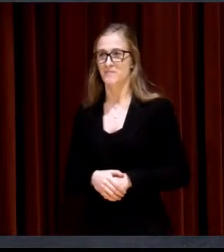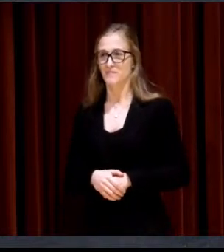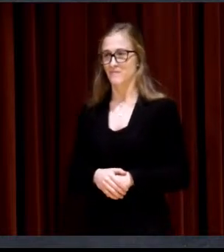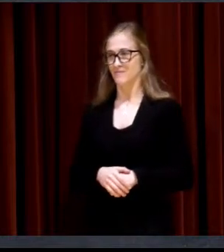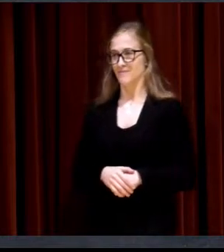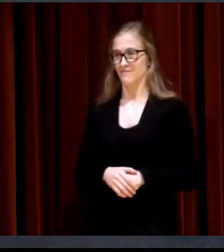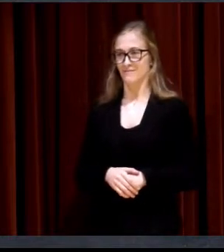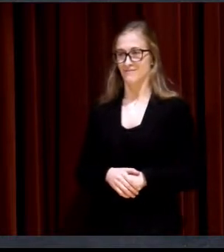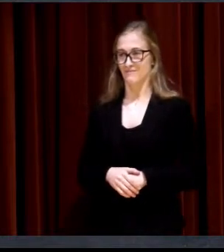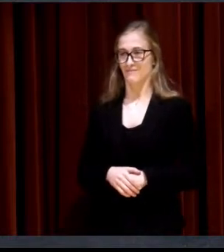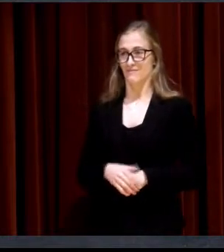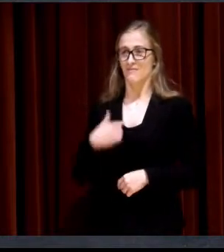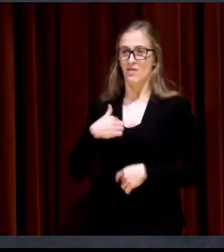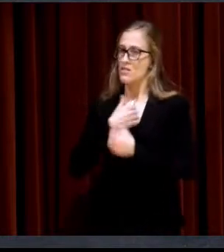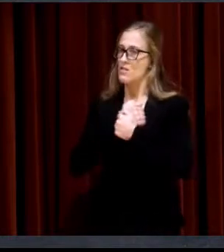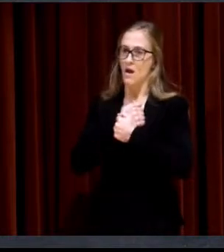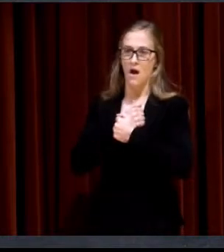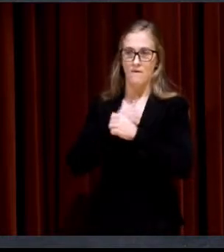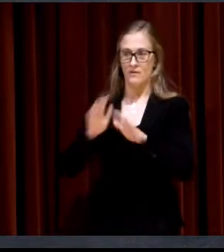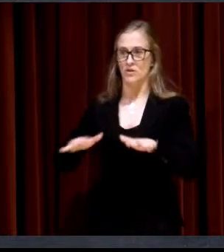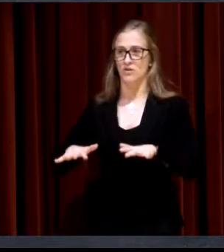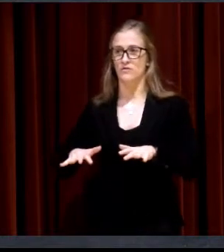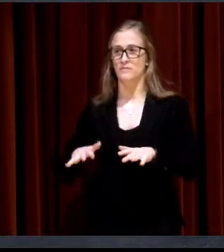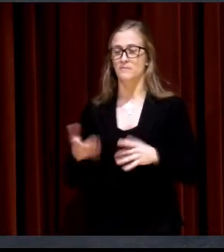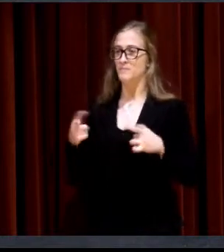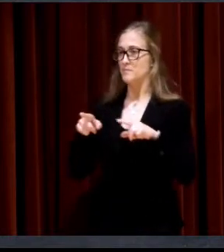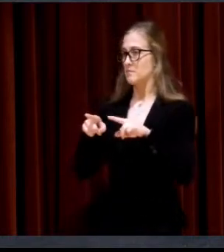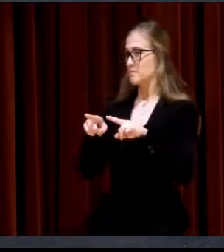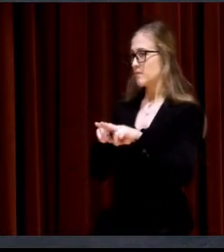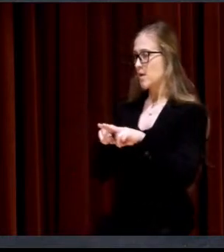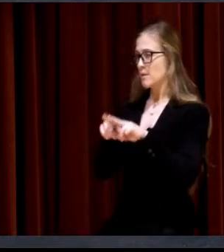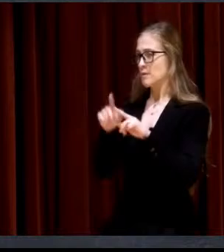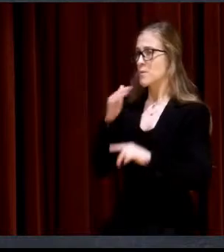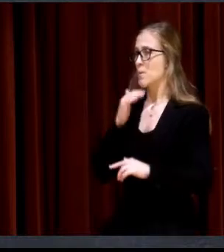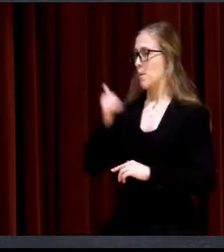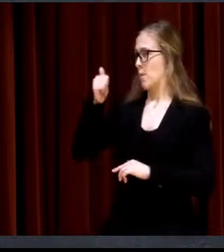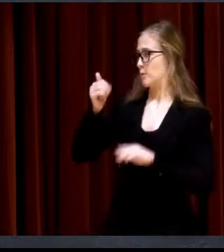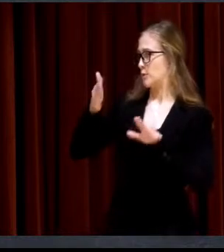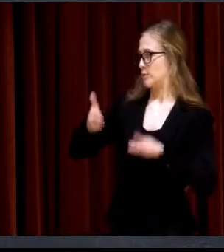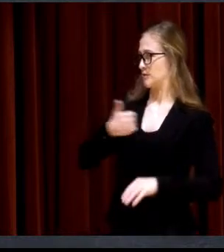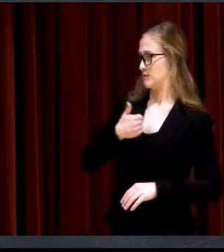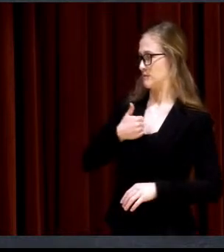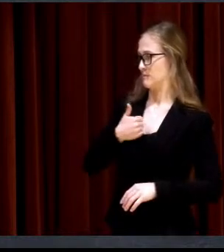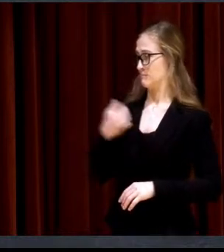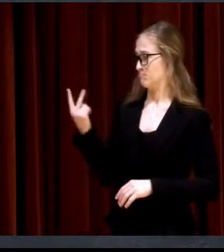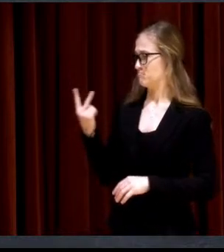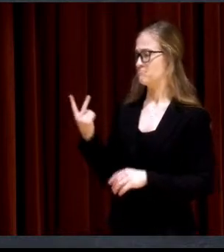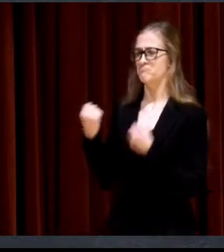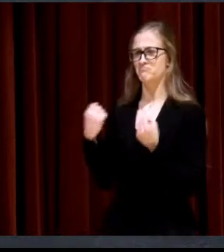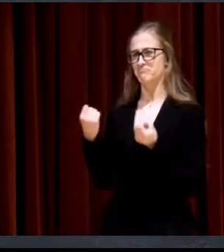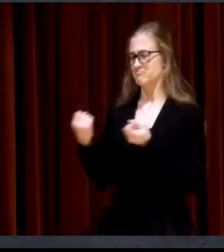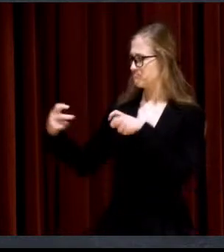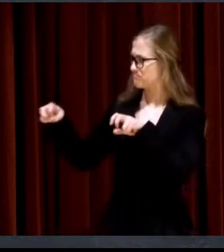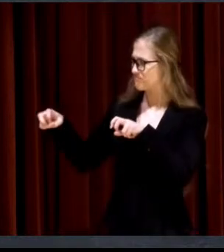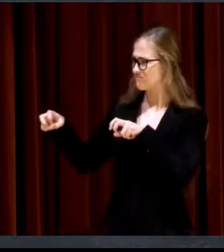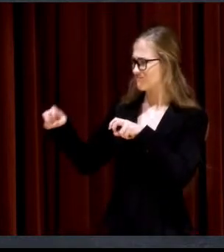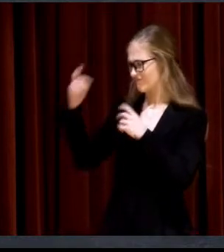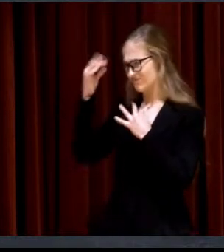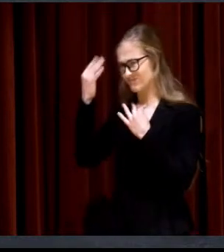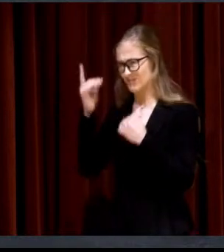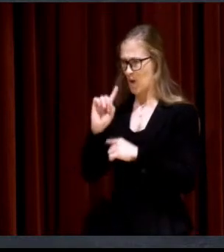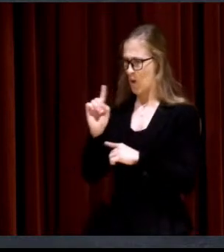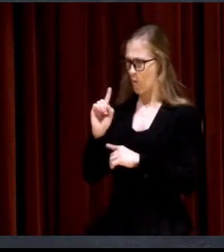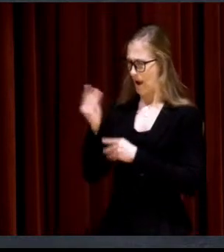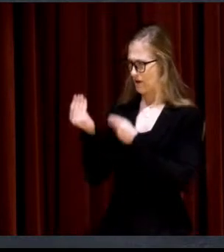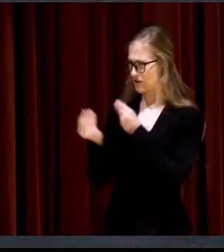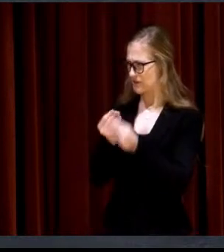But I love the children. And also as an older person, and as we were driving here, I thought, where is the